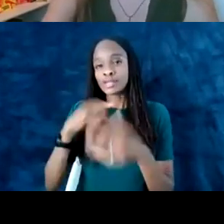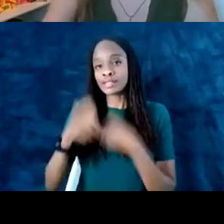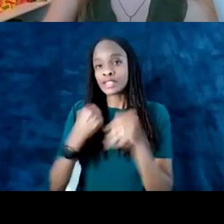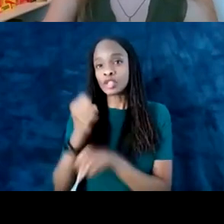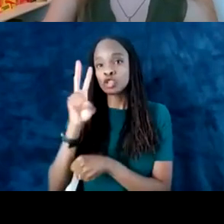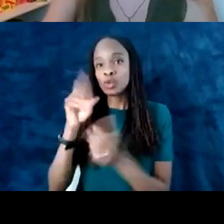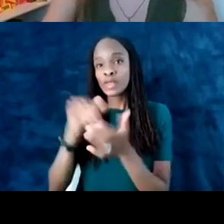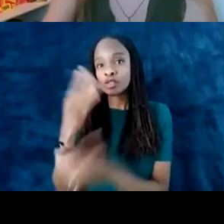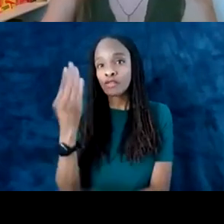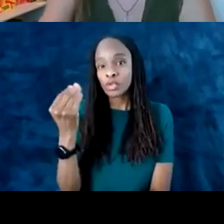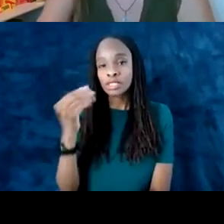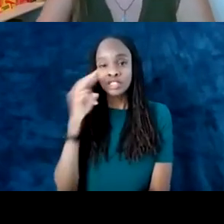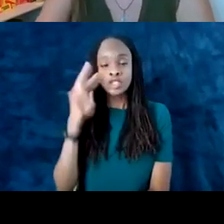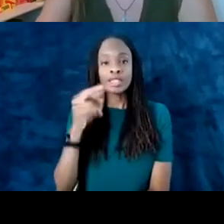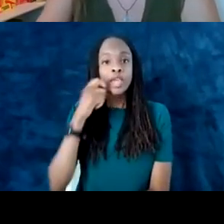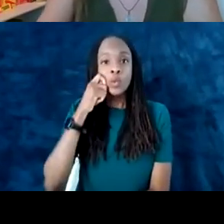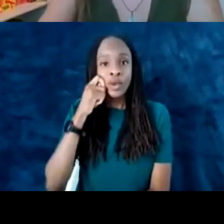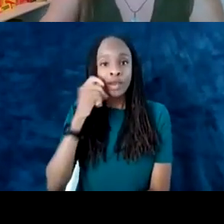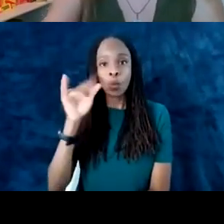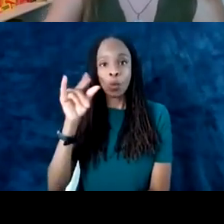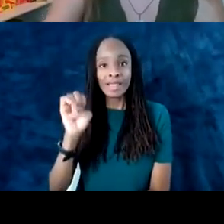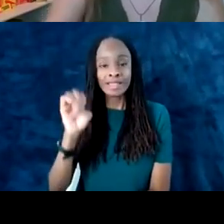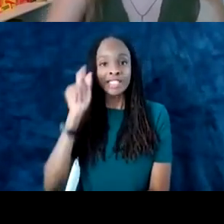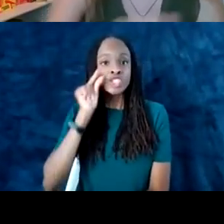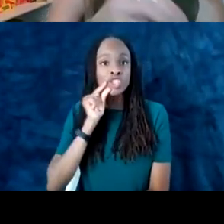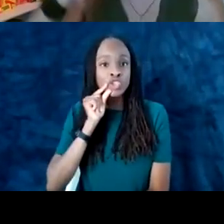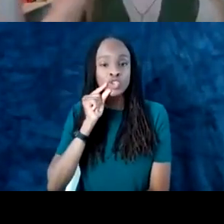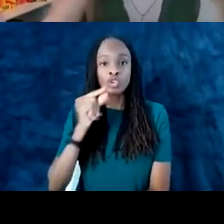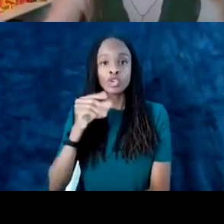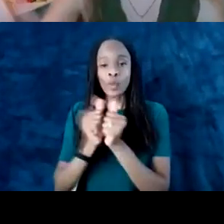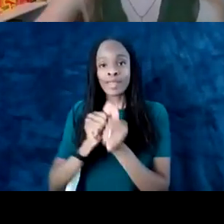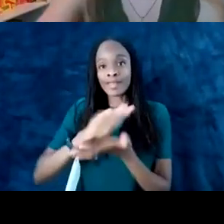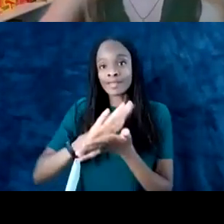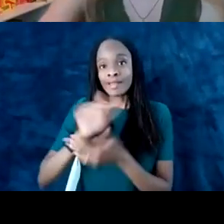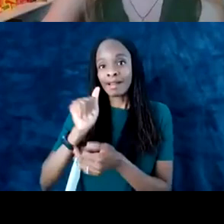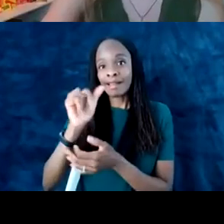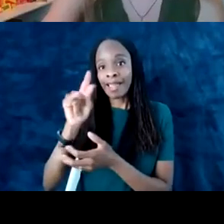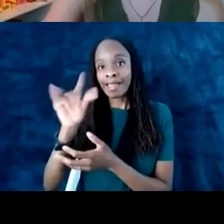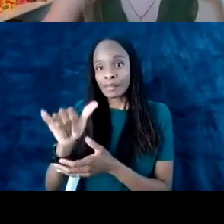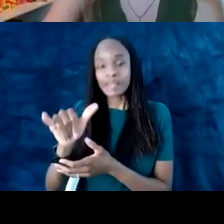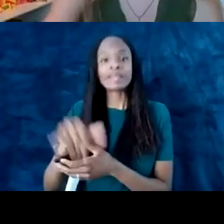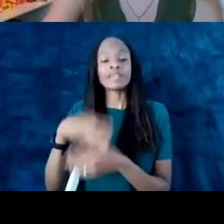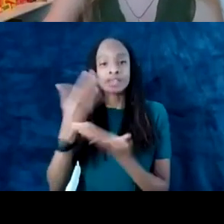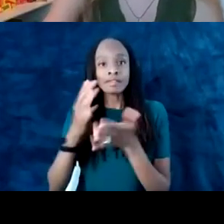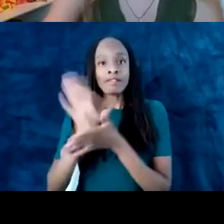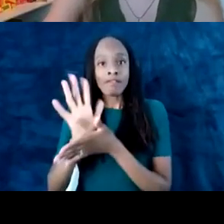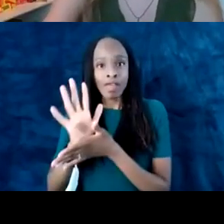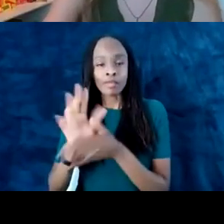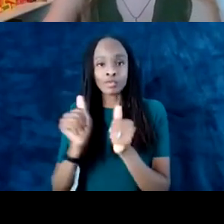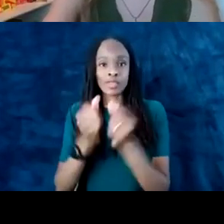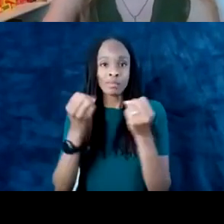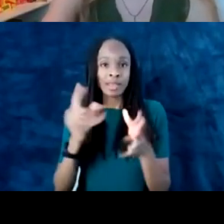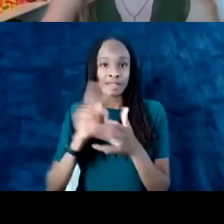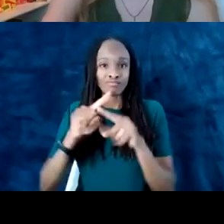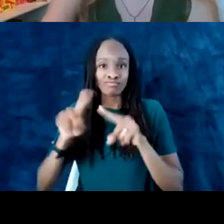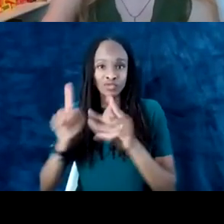at race and gender composition of credited producers and directors in Academy films, and then have followed with a series of studies over time. So